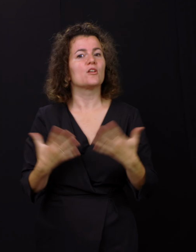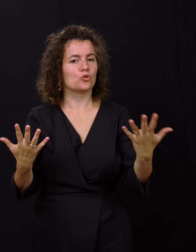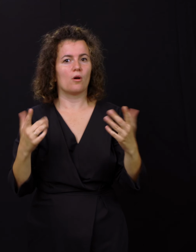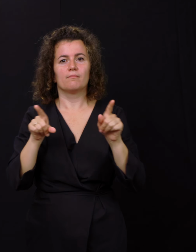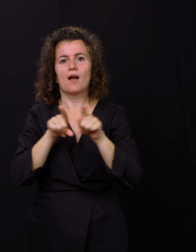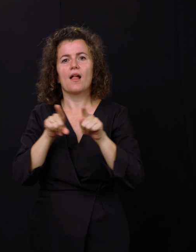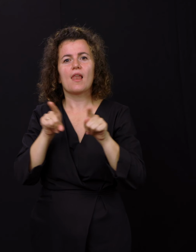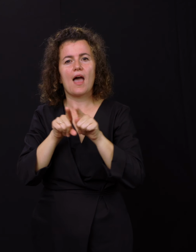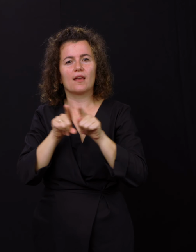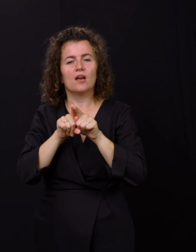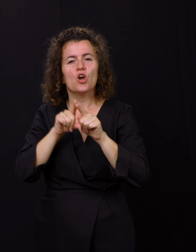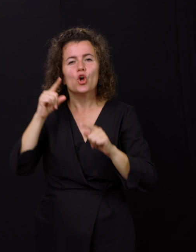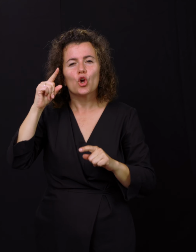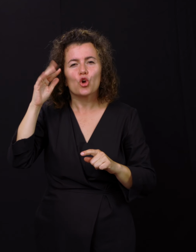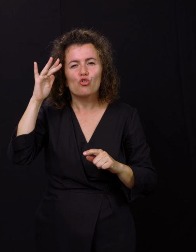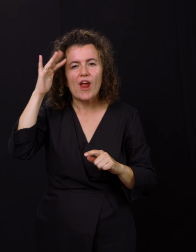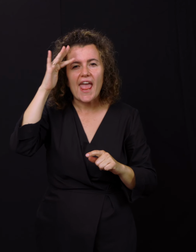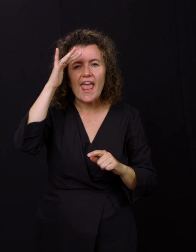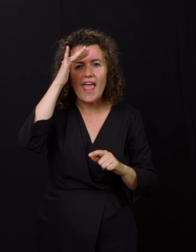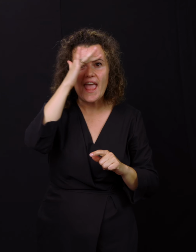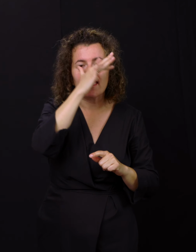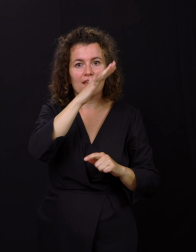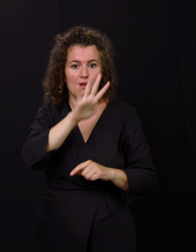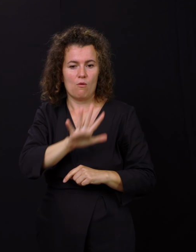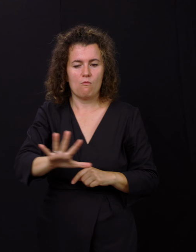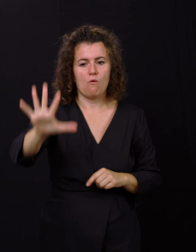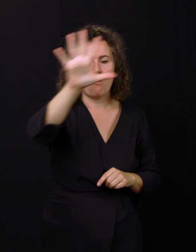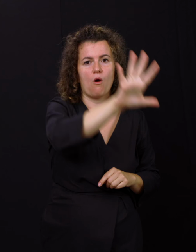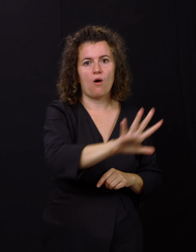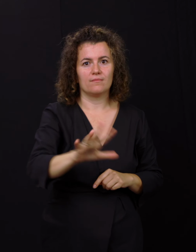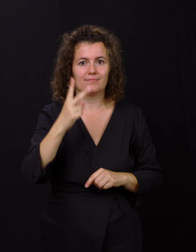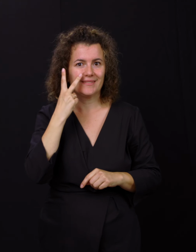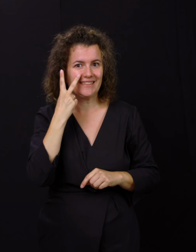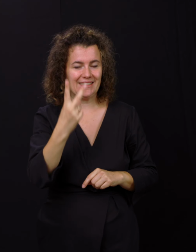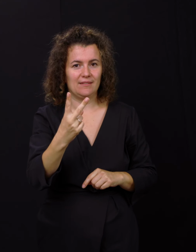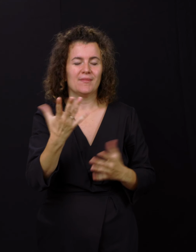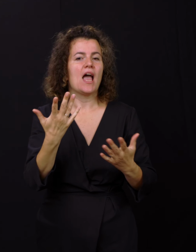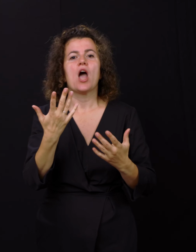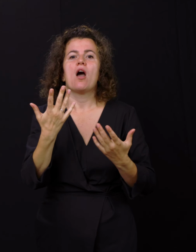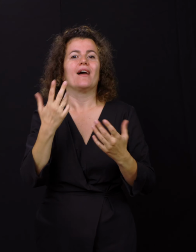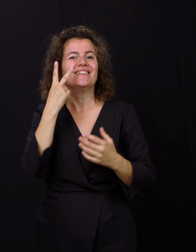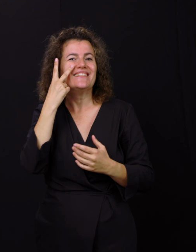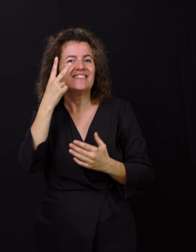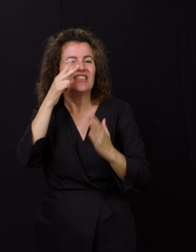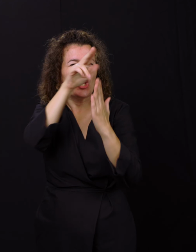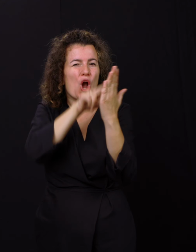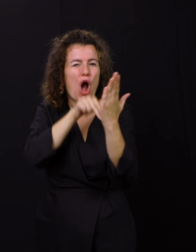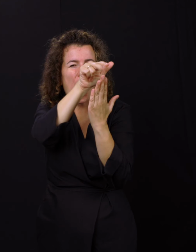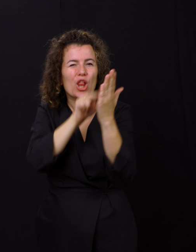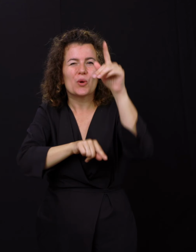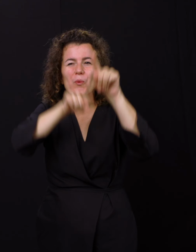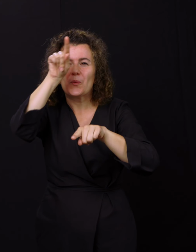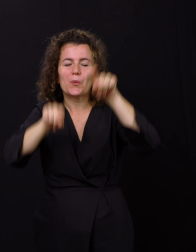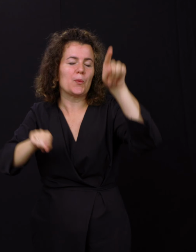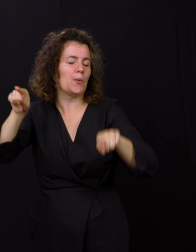gray, because we cannot restore color vision. That's an important point. Technology right now is not there. But